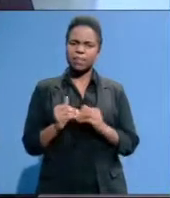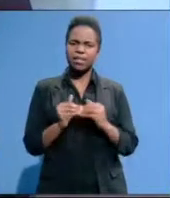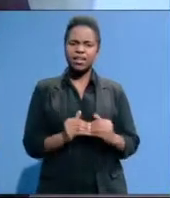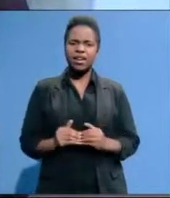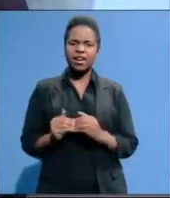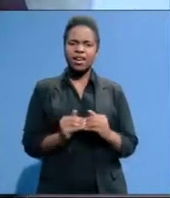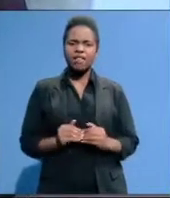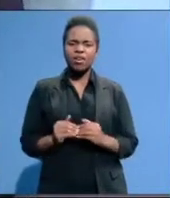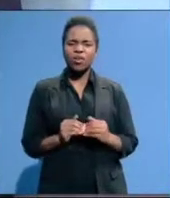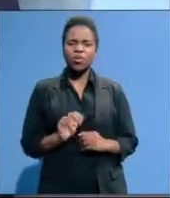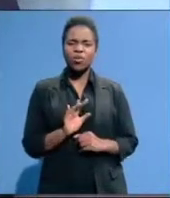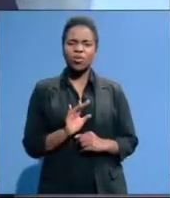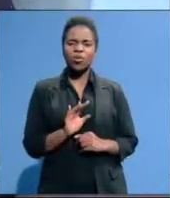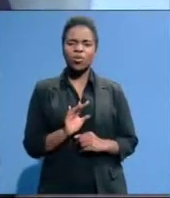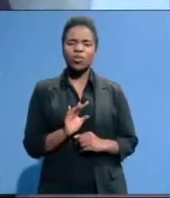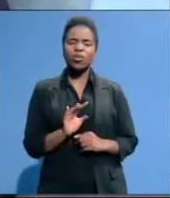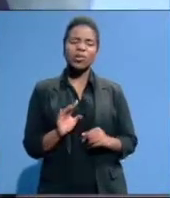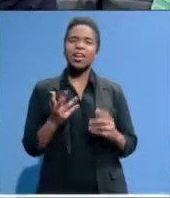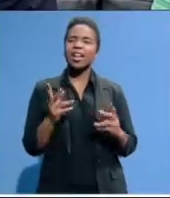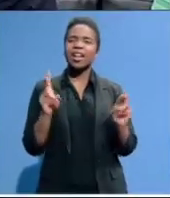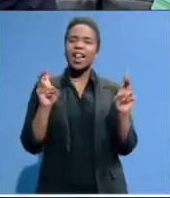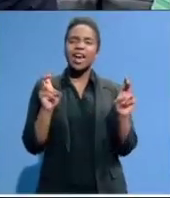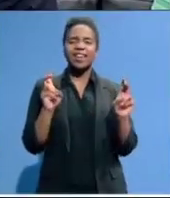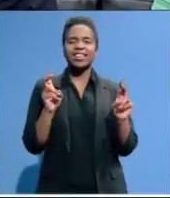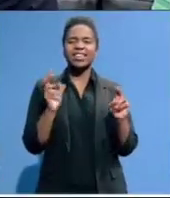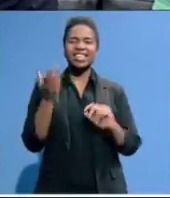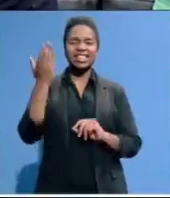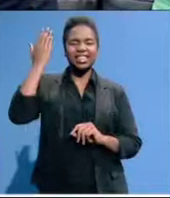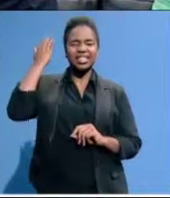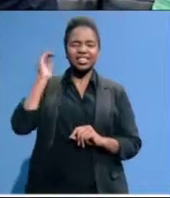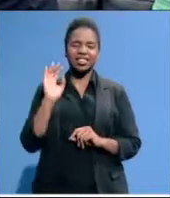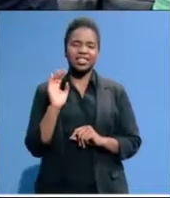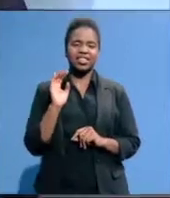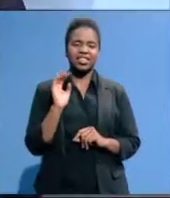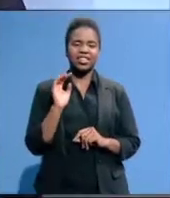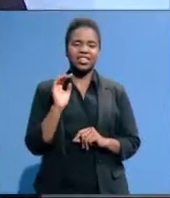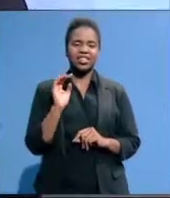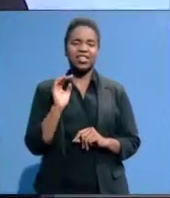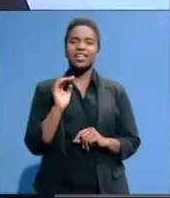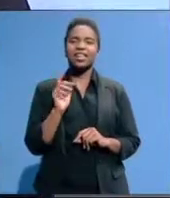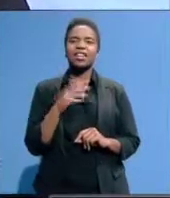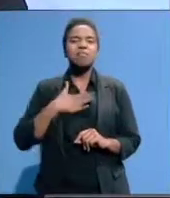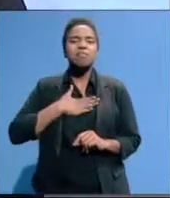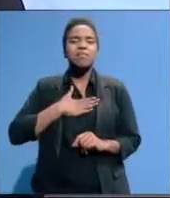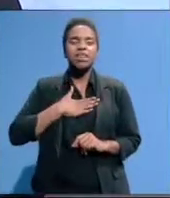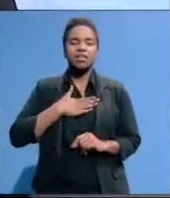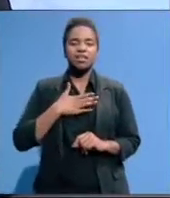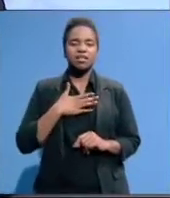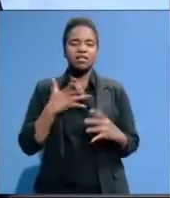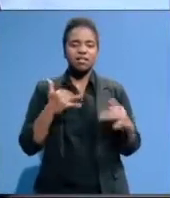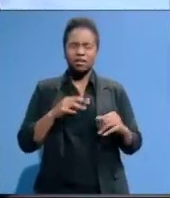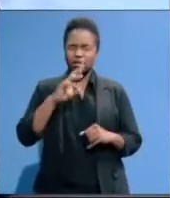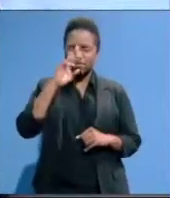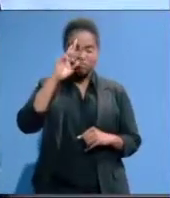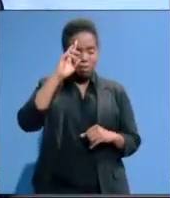Katara called it the A-team today when he was making his speech. Yes, and he was joining the A-team up in heaven. And he's one of the last remaining members